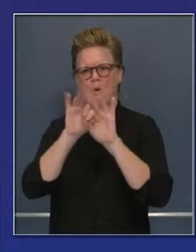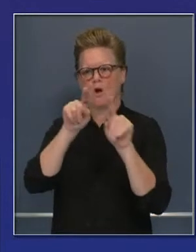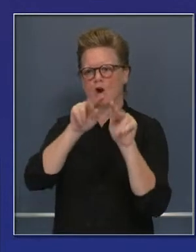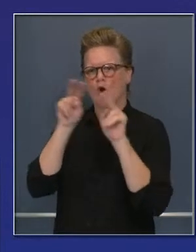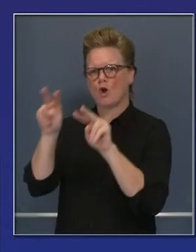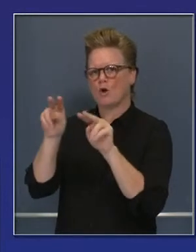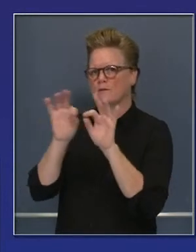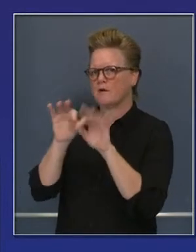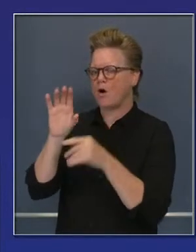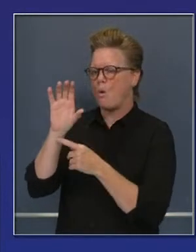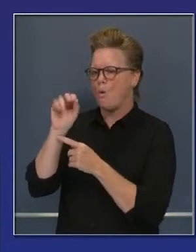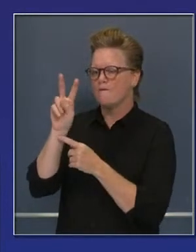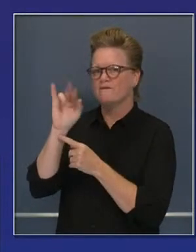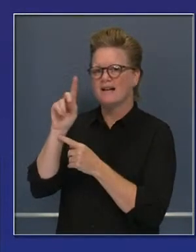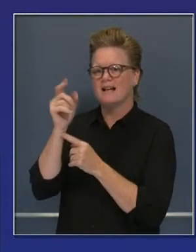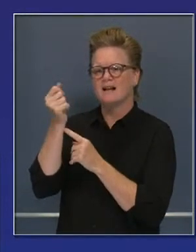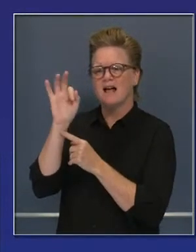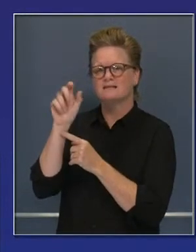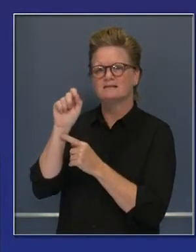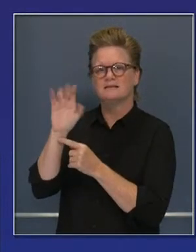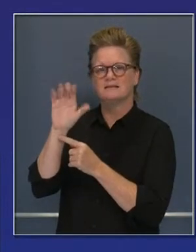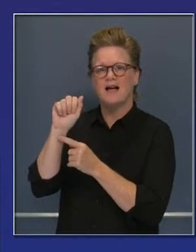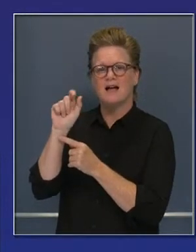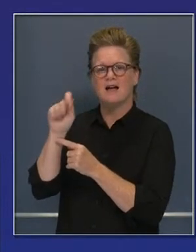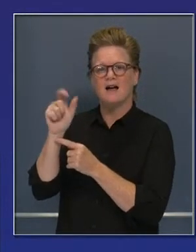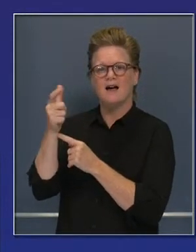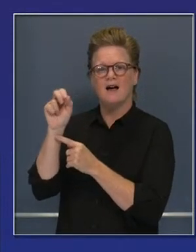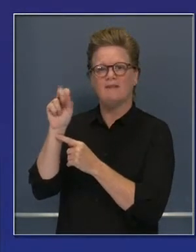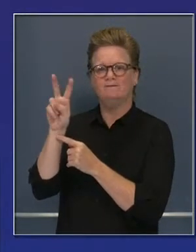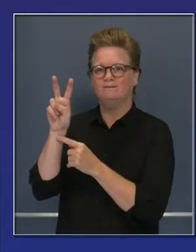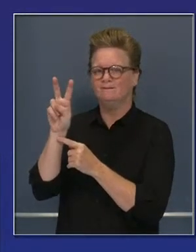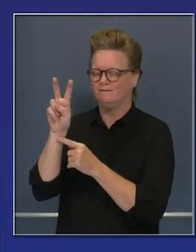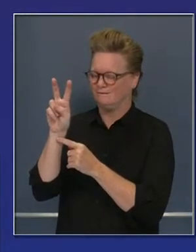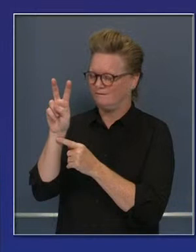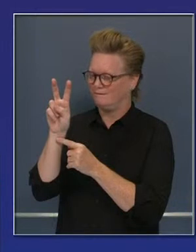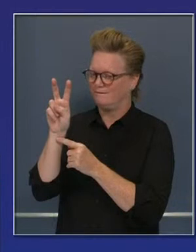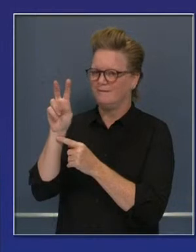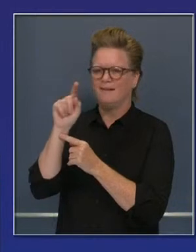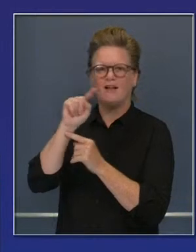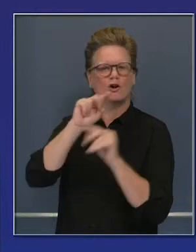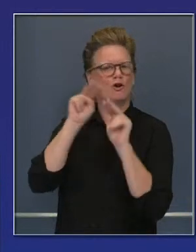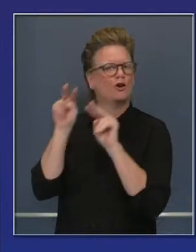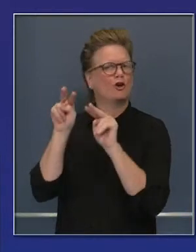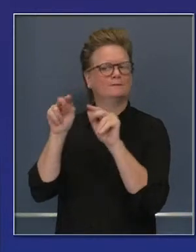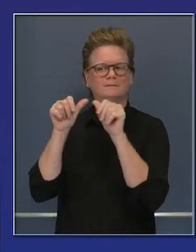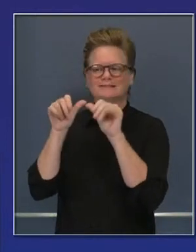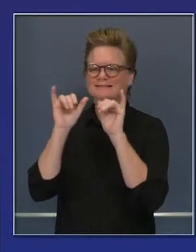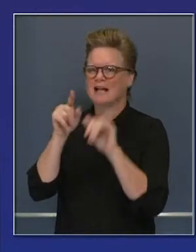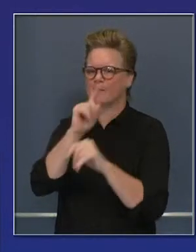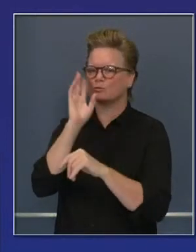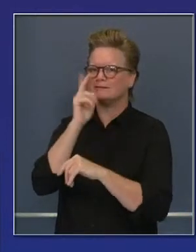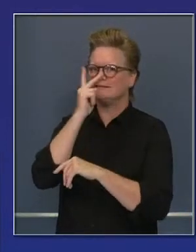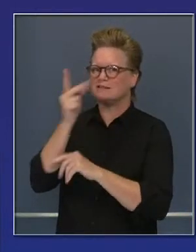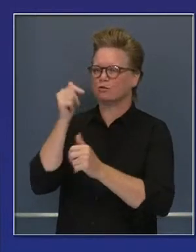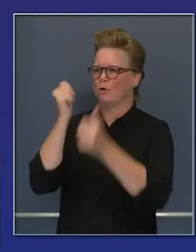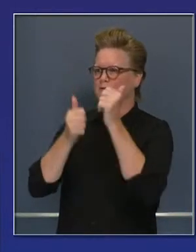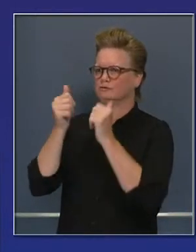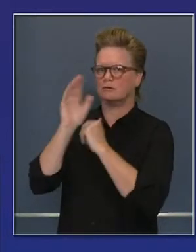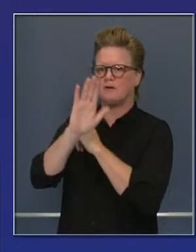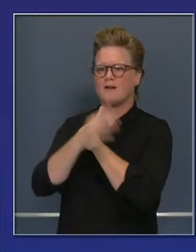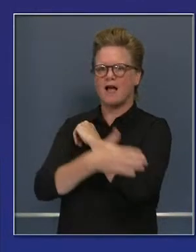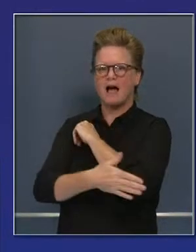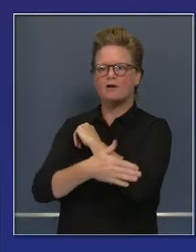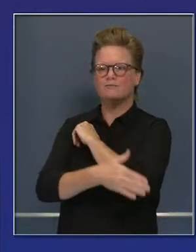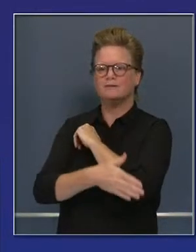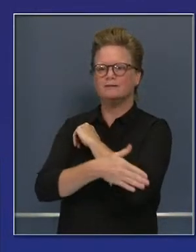covid19.ca.gov, and see what exactly that means in terms of sectors that are open through the state health officer order. But